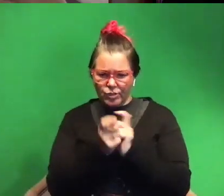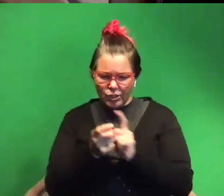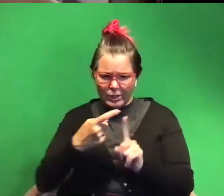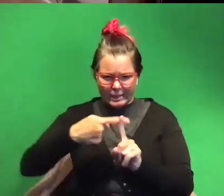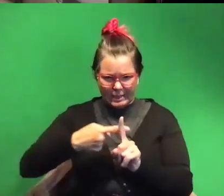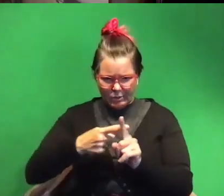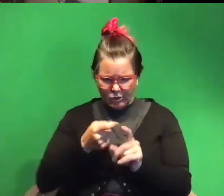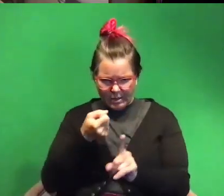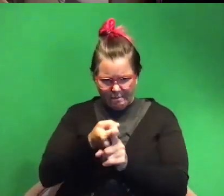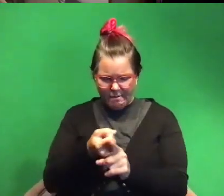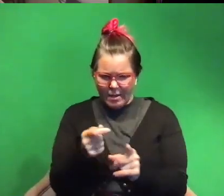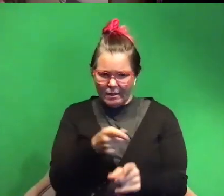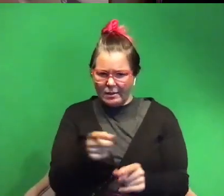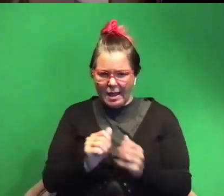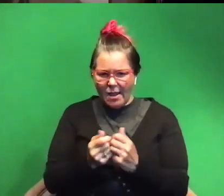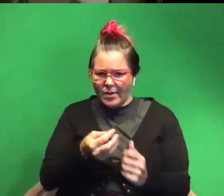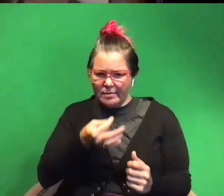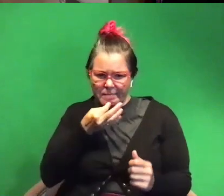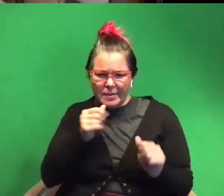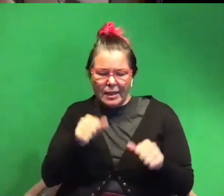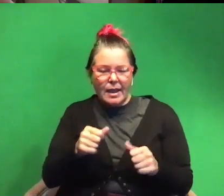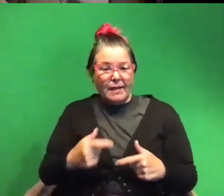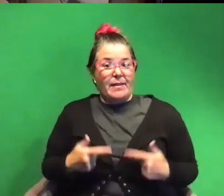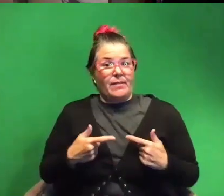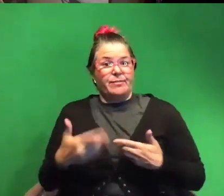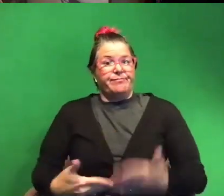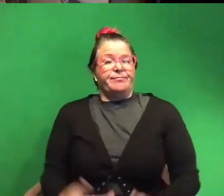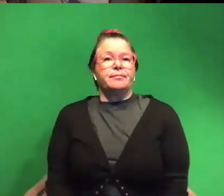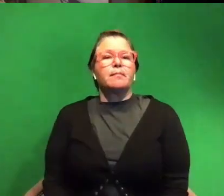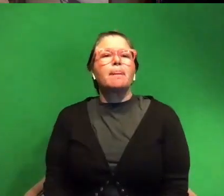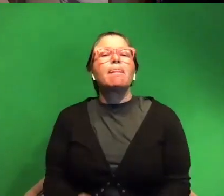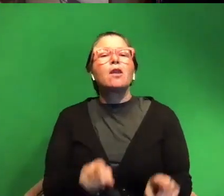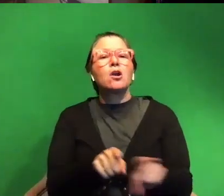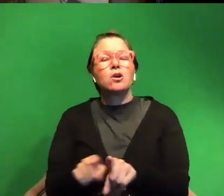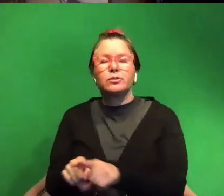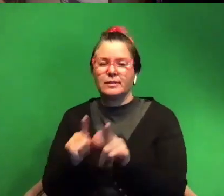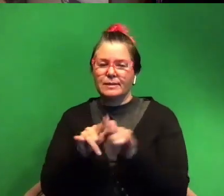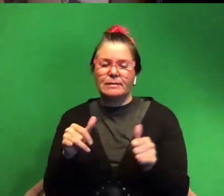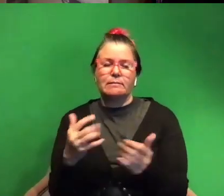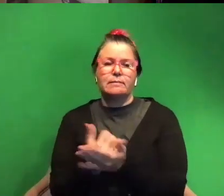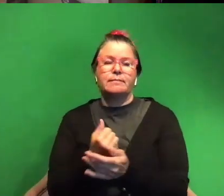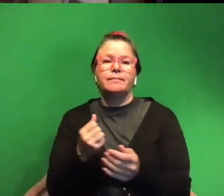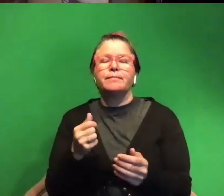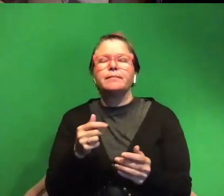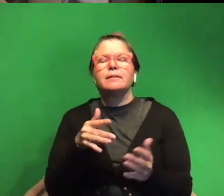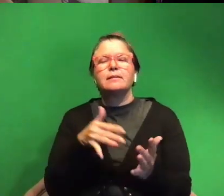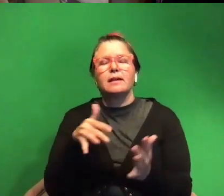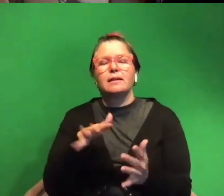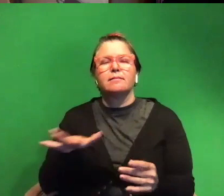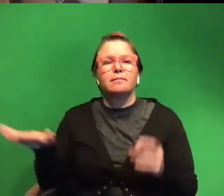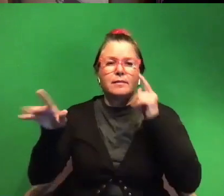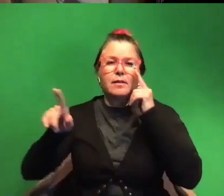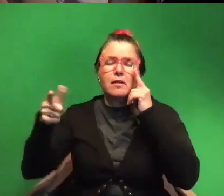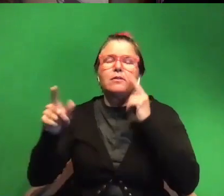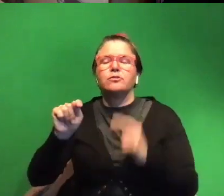affect their ability to basically live. And also while I was there, I had the opportunity to study abroad in Turks